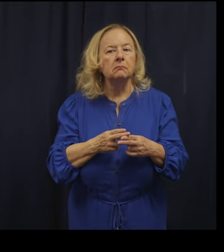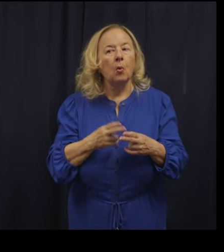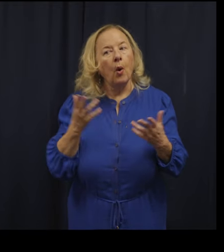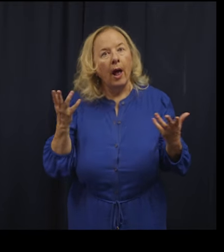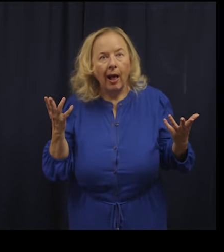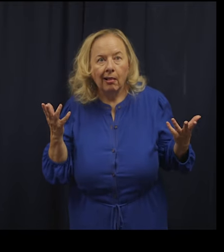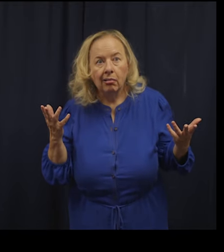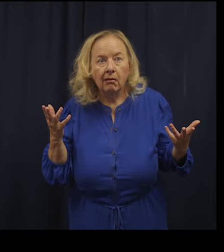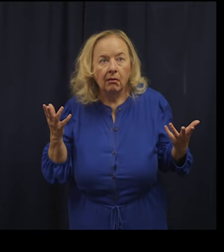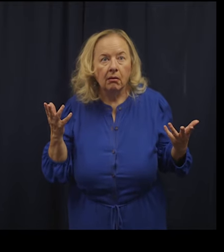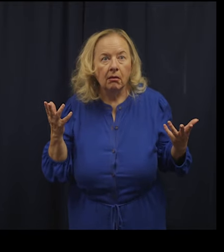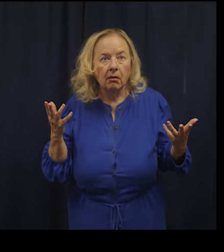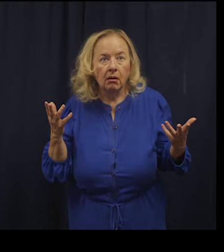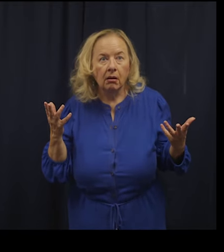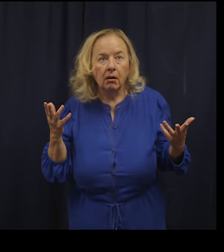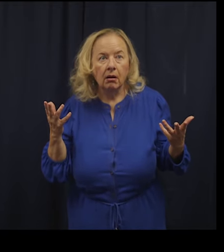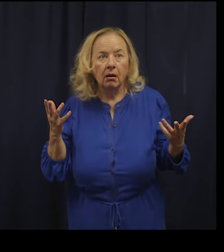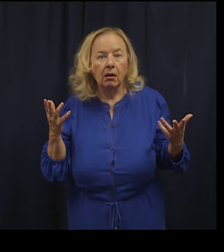Well,